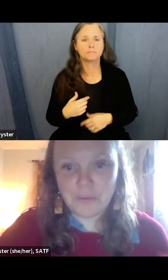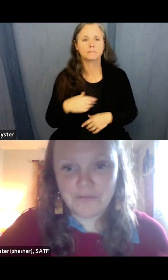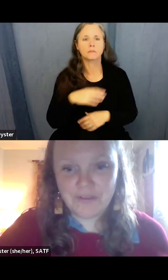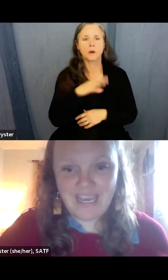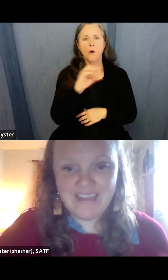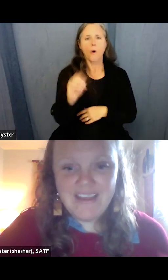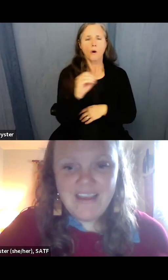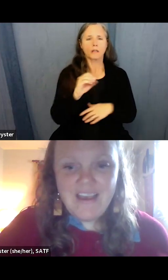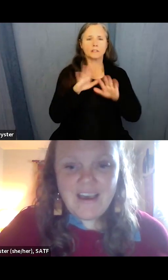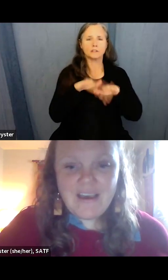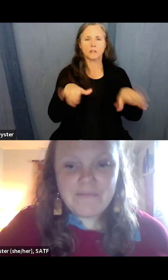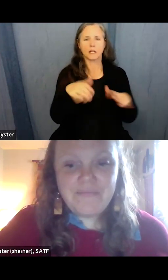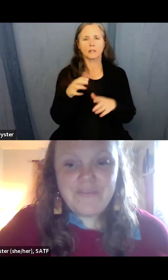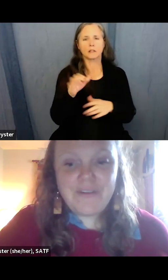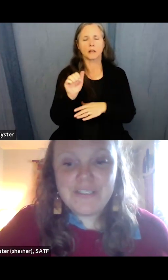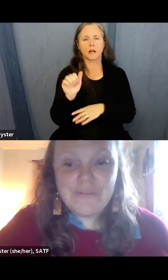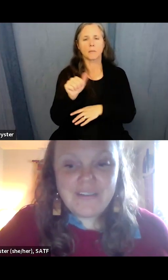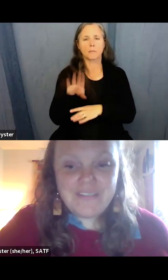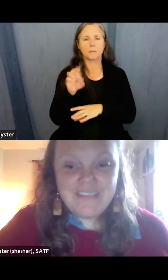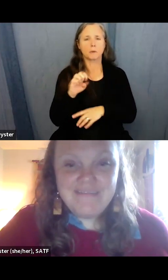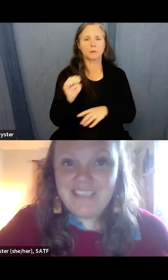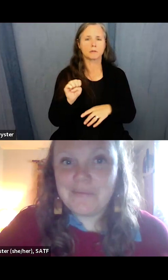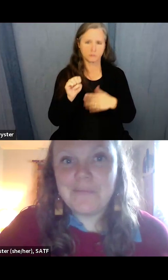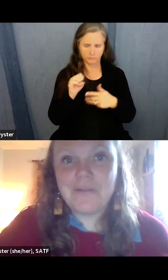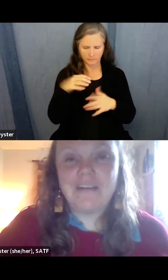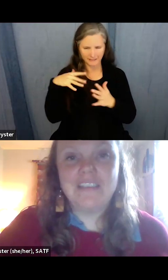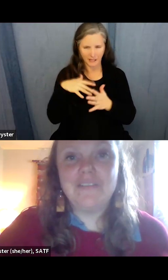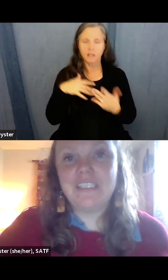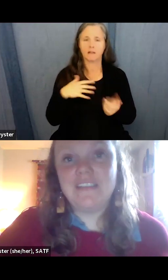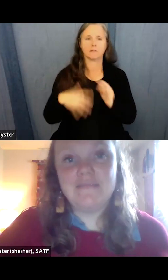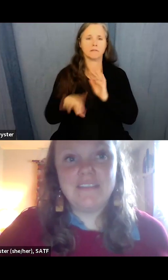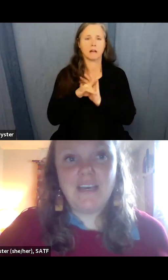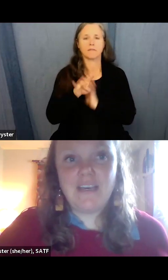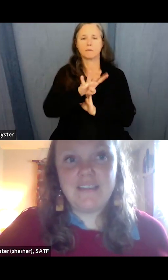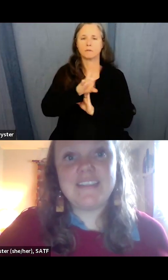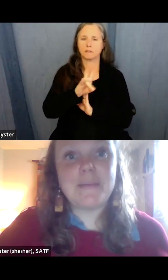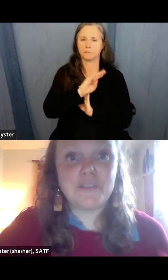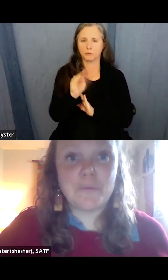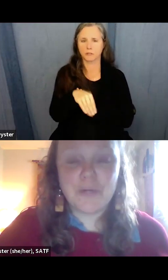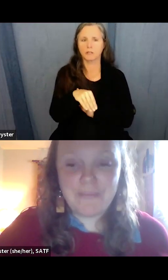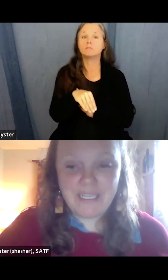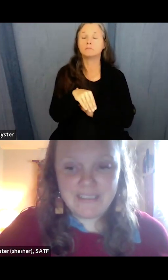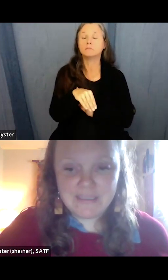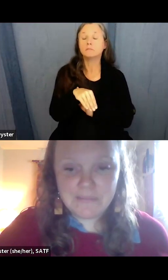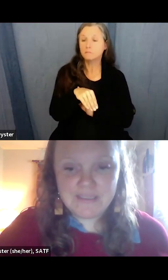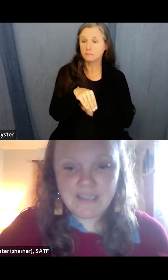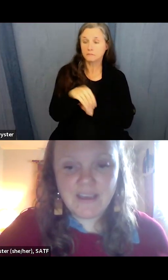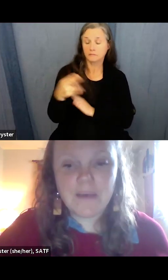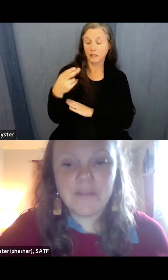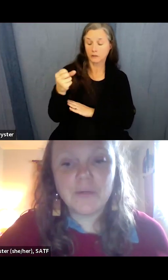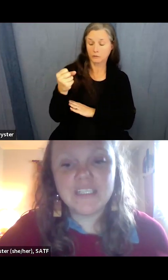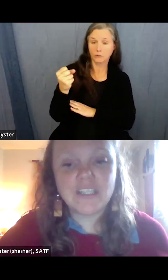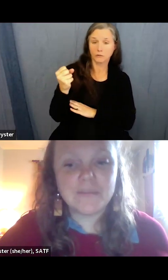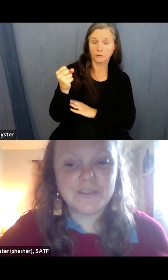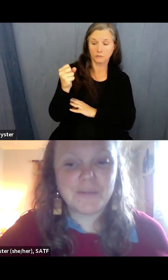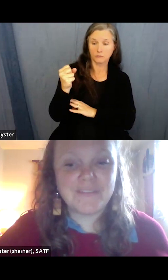and support for that. Far too often, young people aren't using established reporting mechanisms.